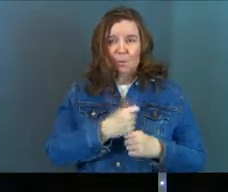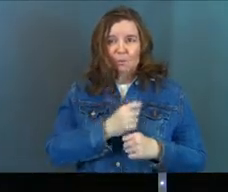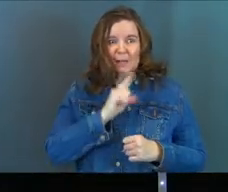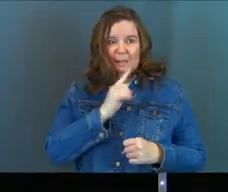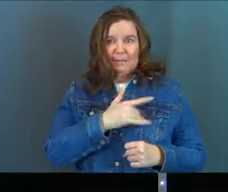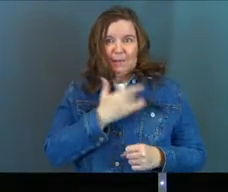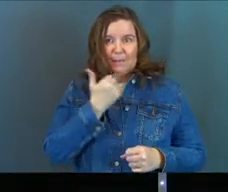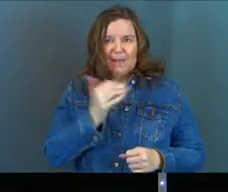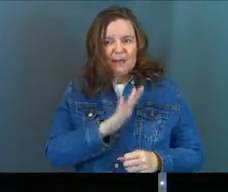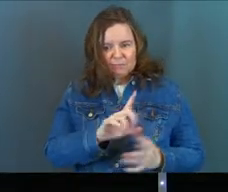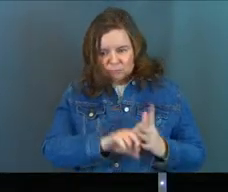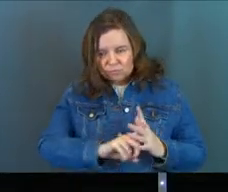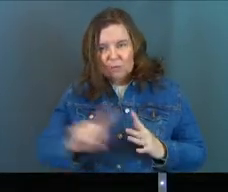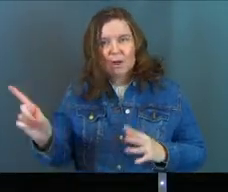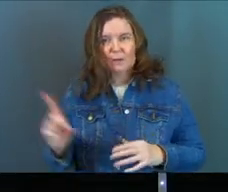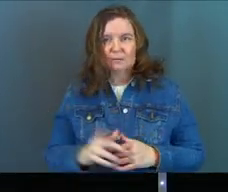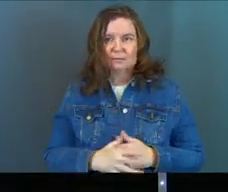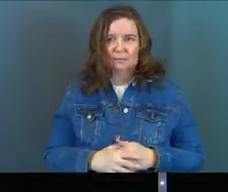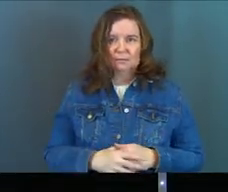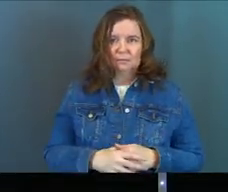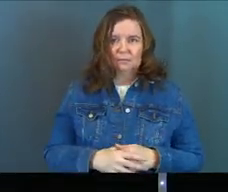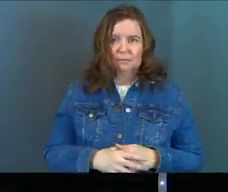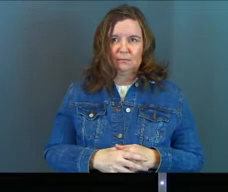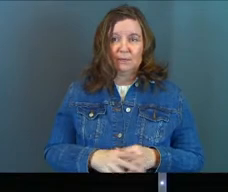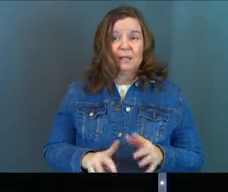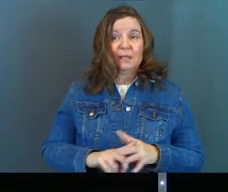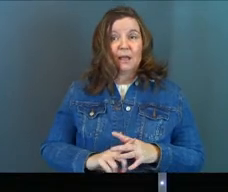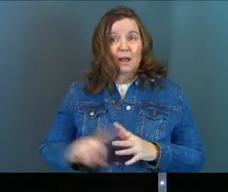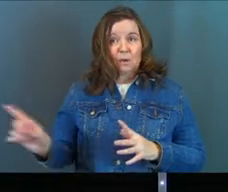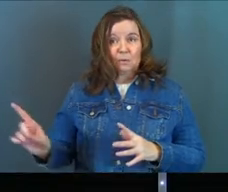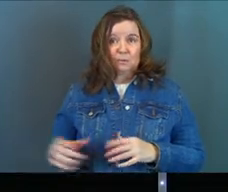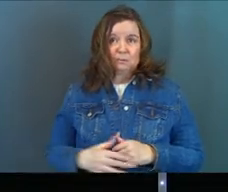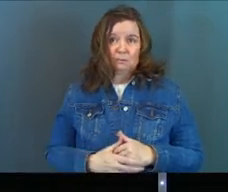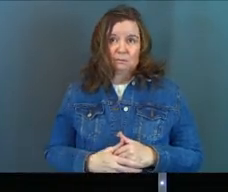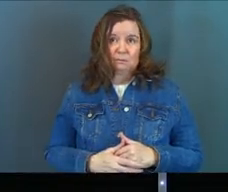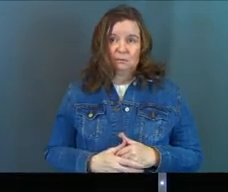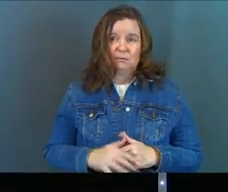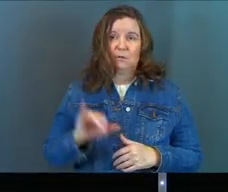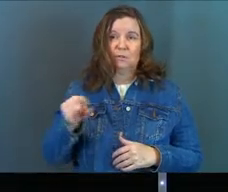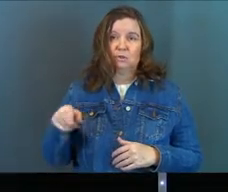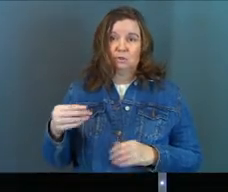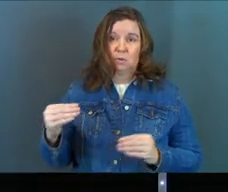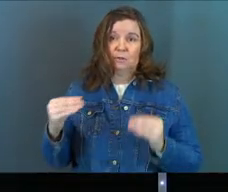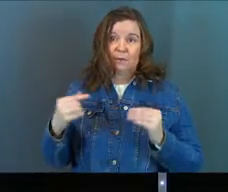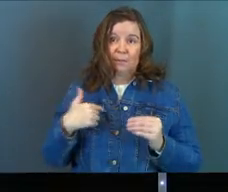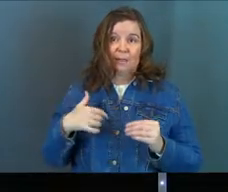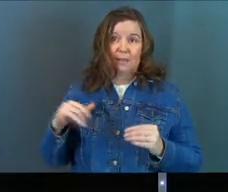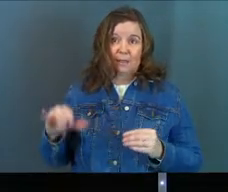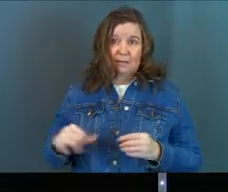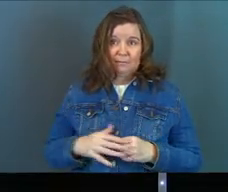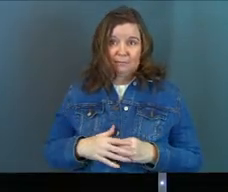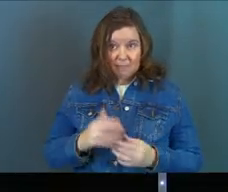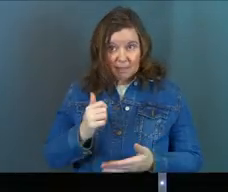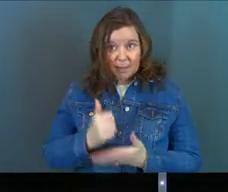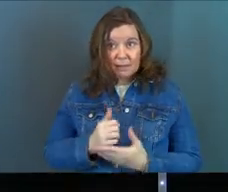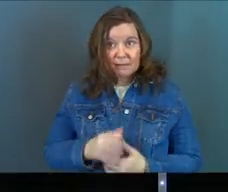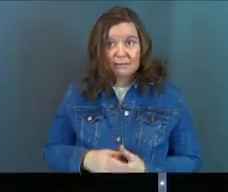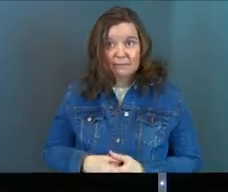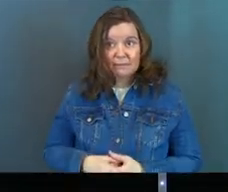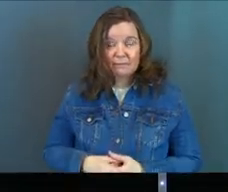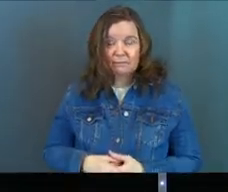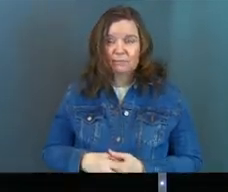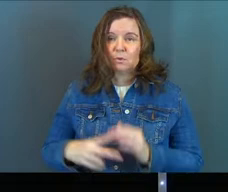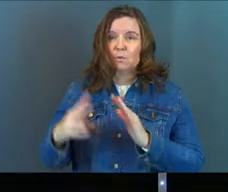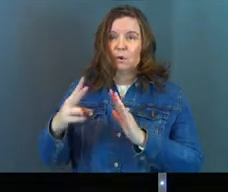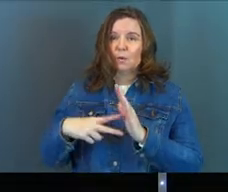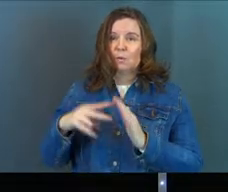feelings. Run. Get out. Joseph taught me that. Amen. So